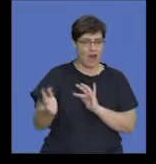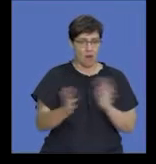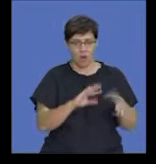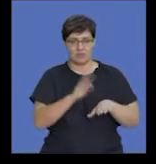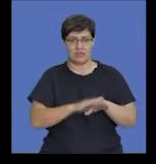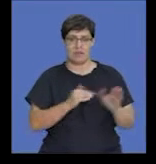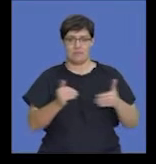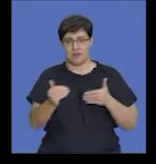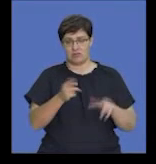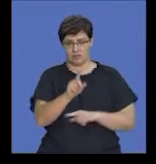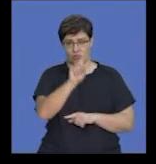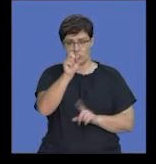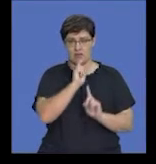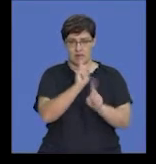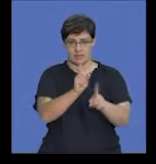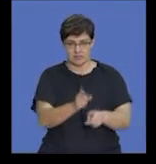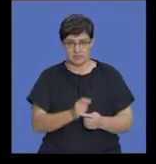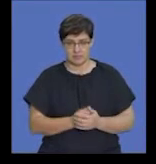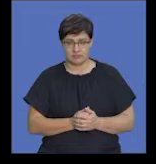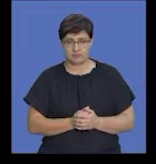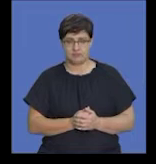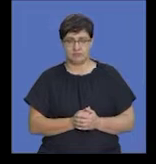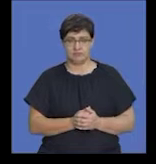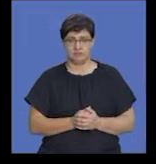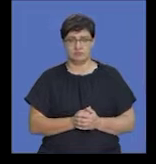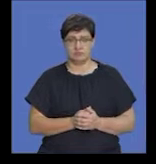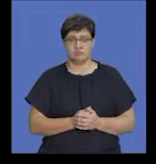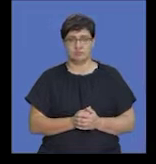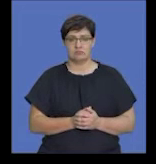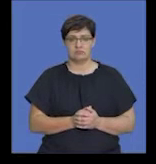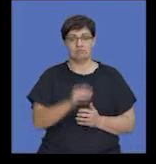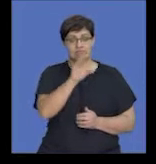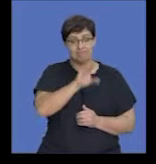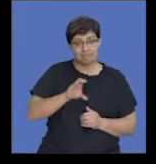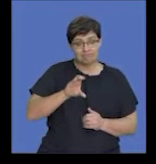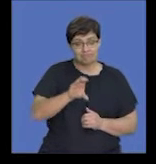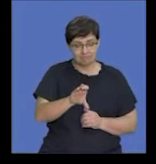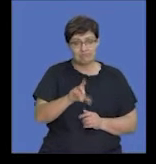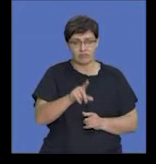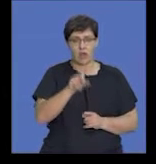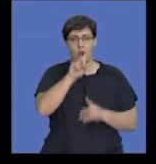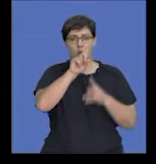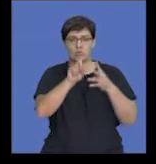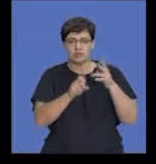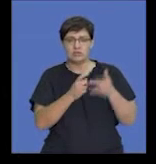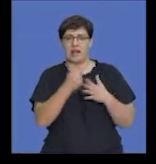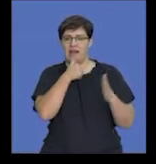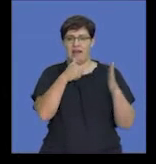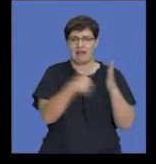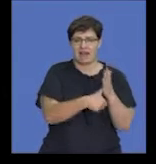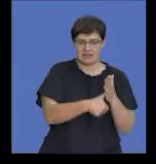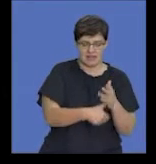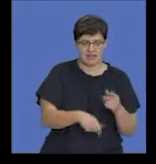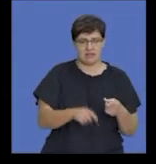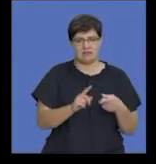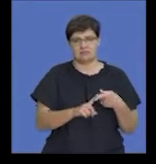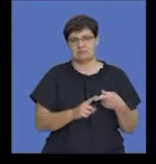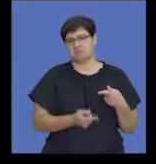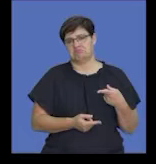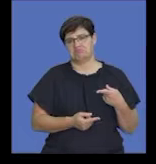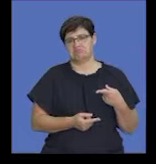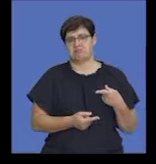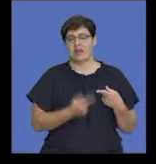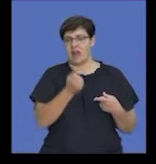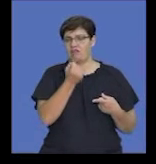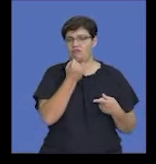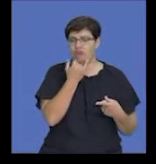your time for this question, right? So in this section, we could get questions based on letters. So letters could be